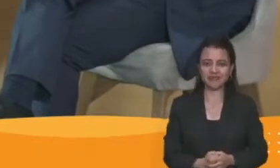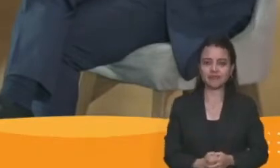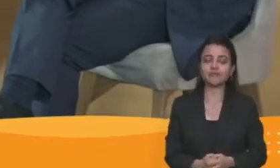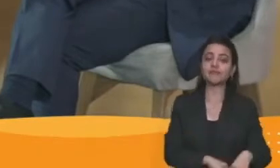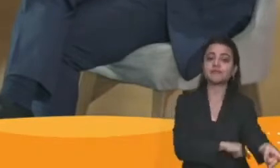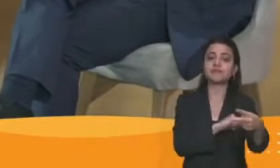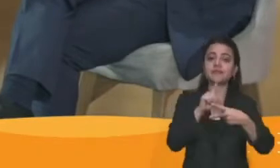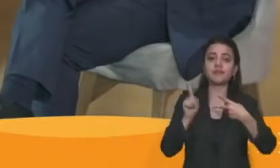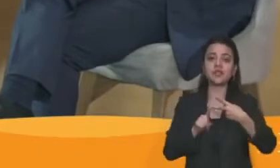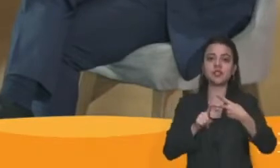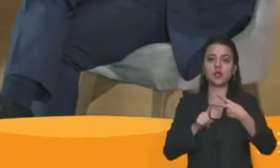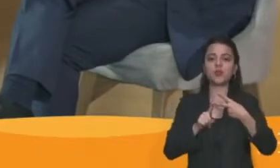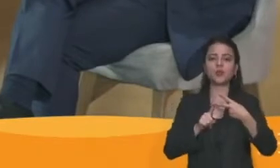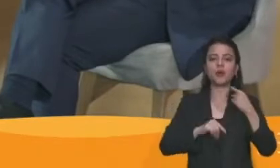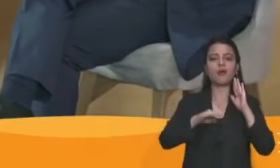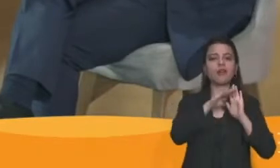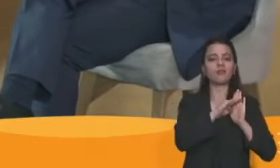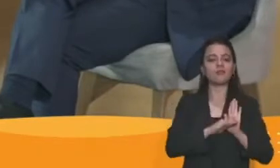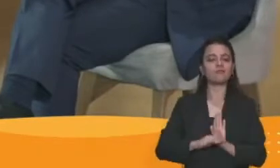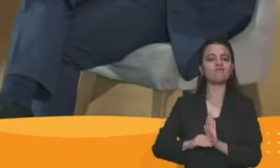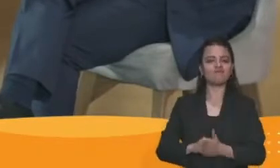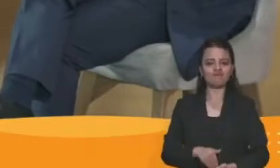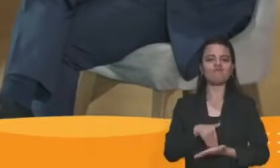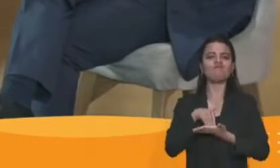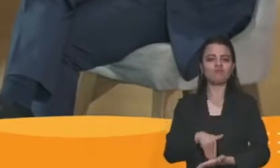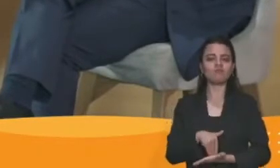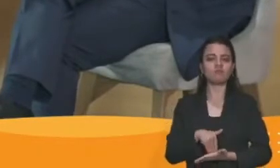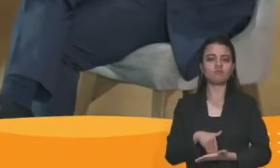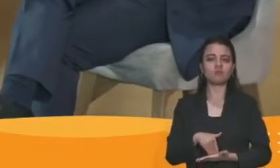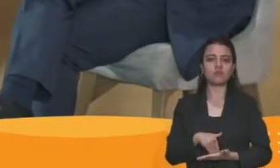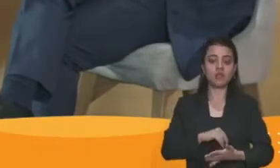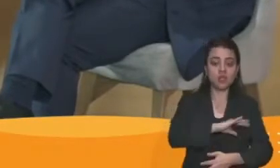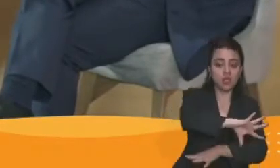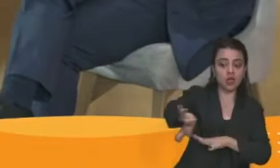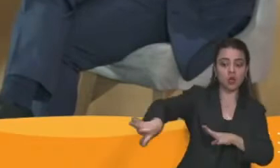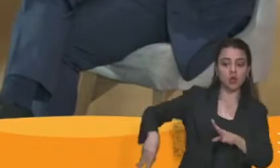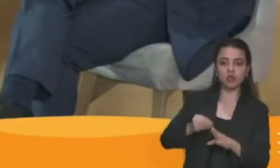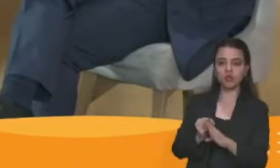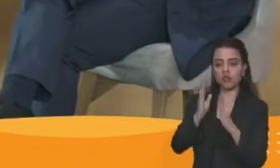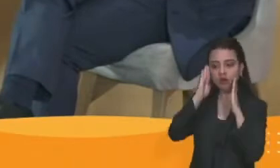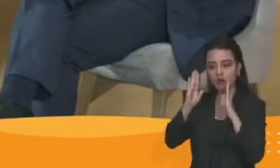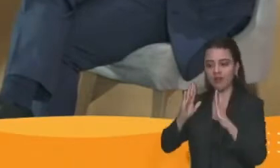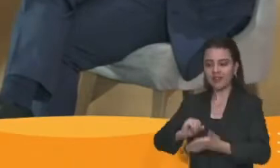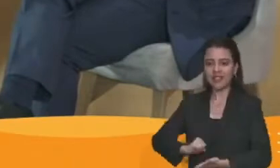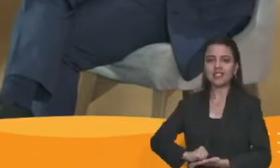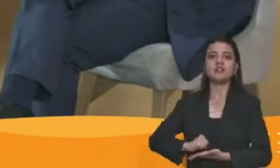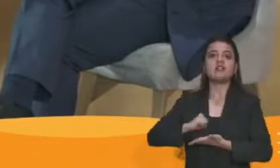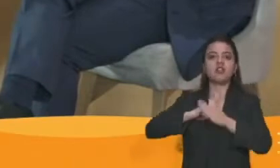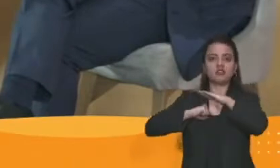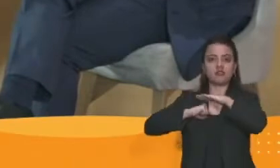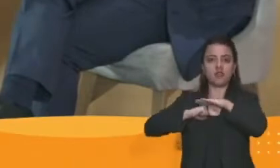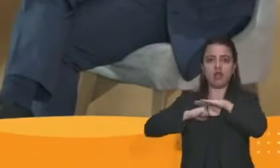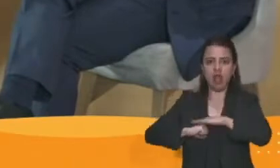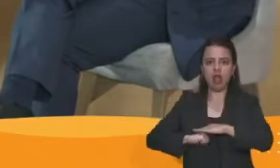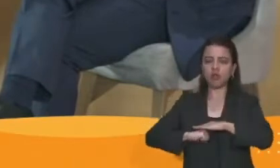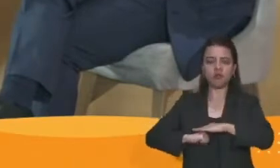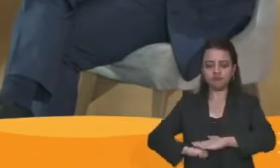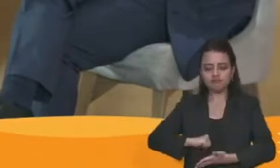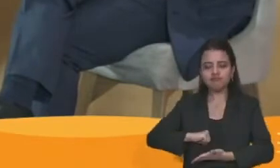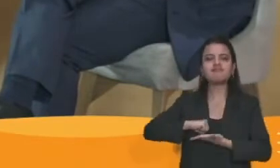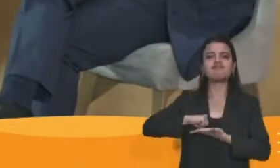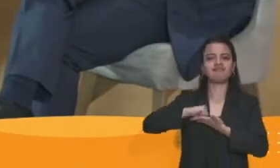a great task, and we also needed a normative framework that was actually very solid, but also